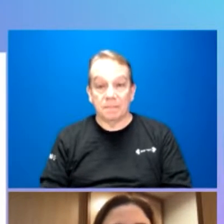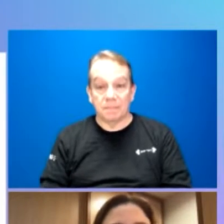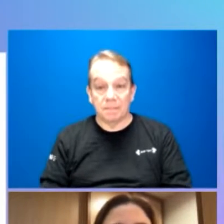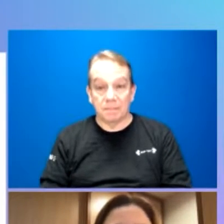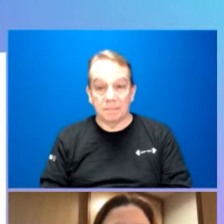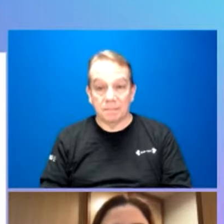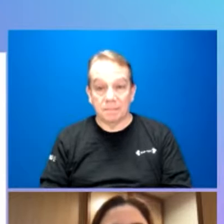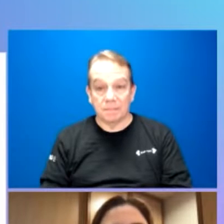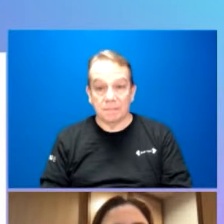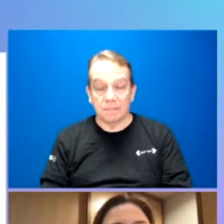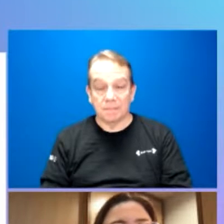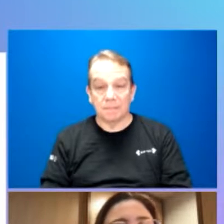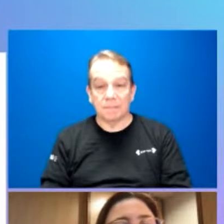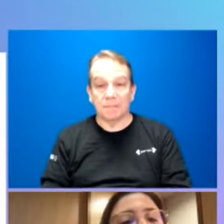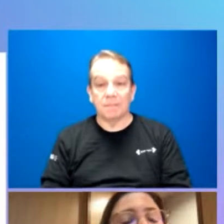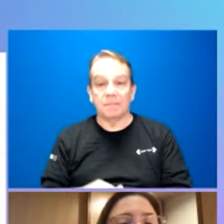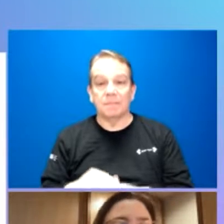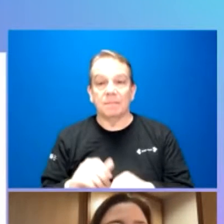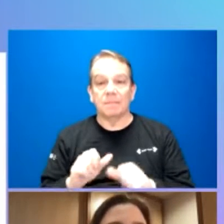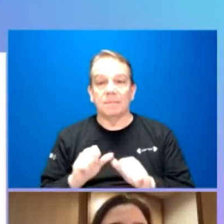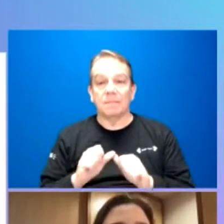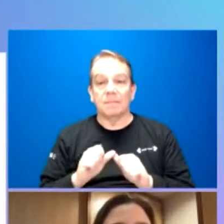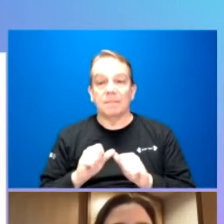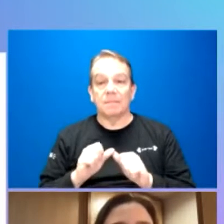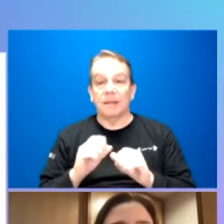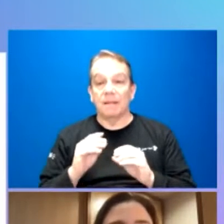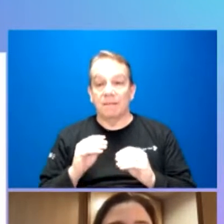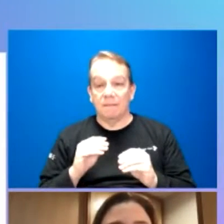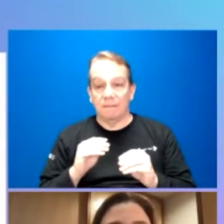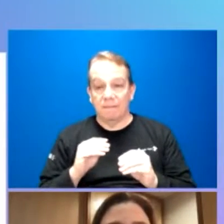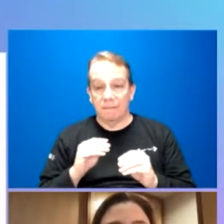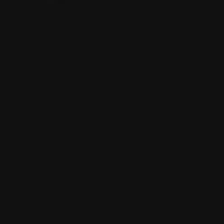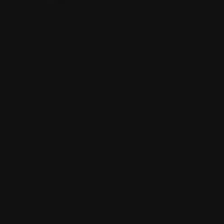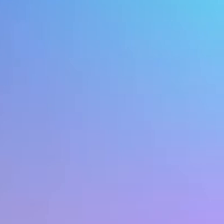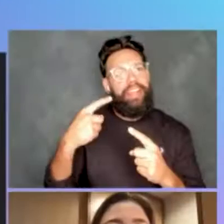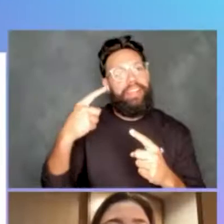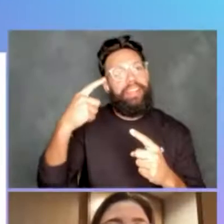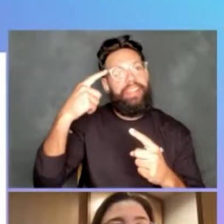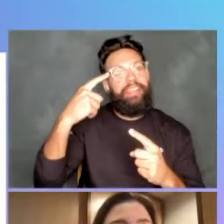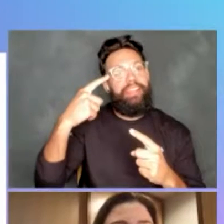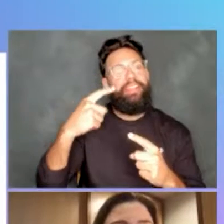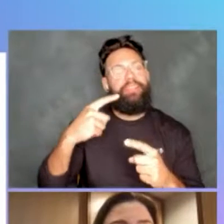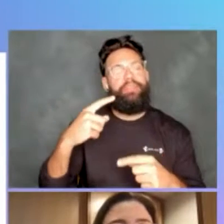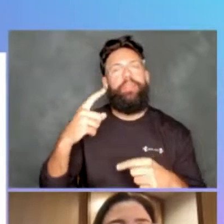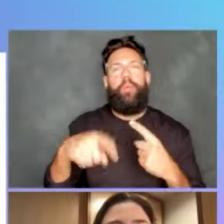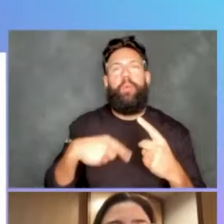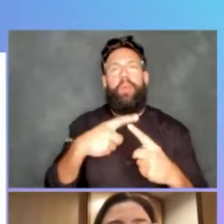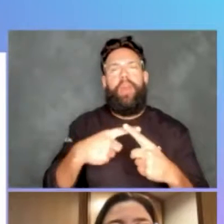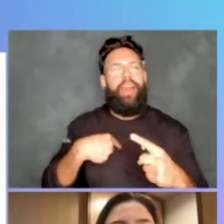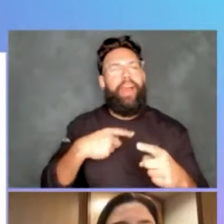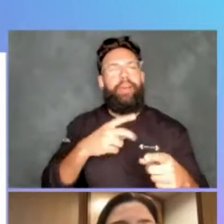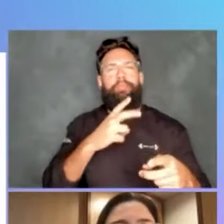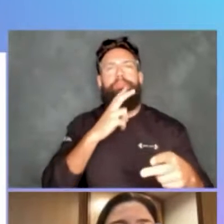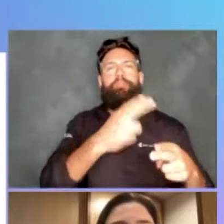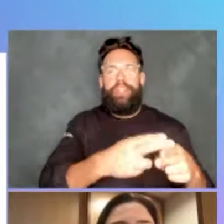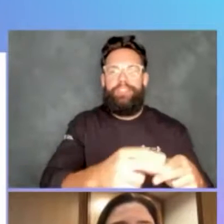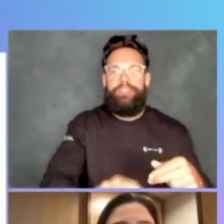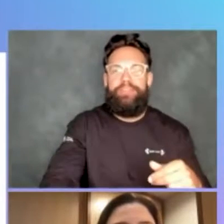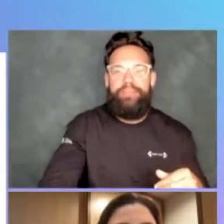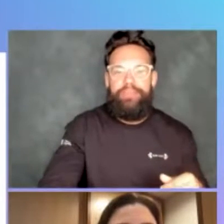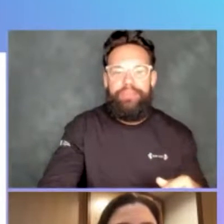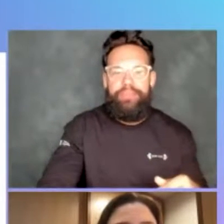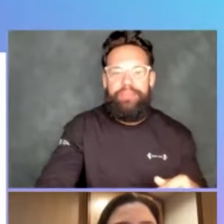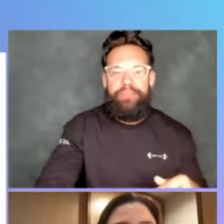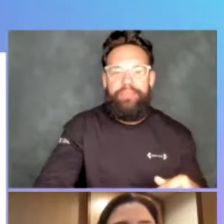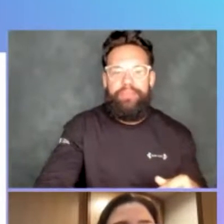Flexibility is key. And when I think about flexibility, what I'm actually talking about is learning. And to learn, you need to